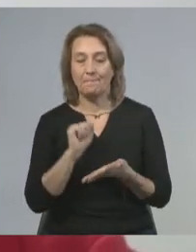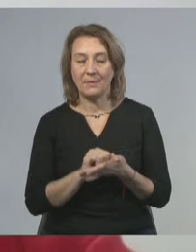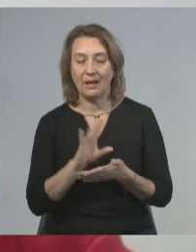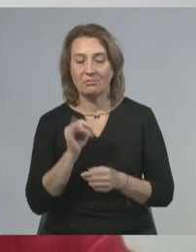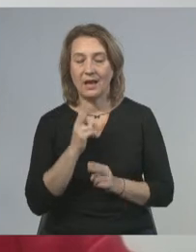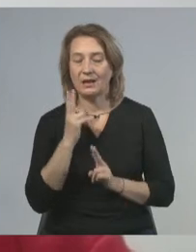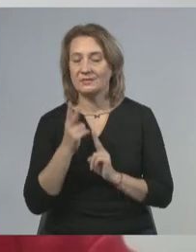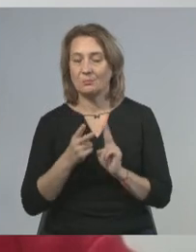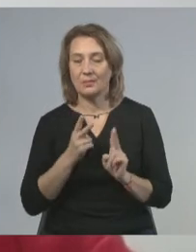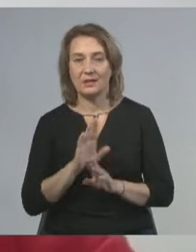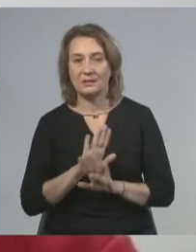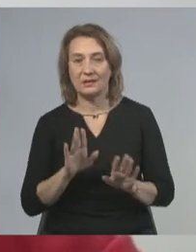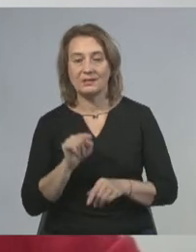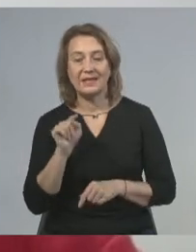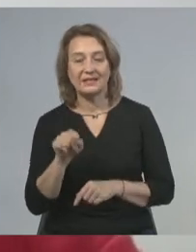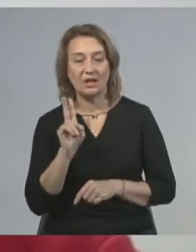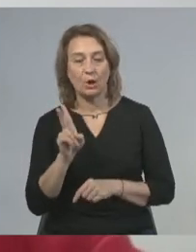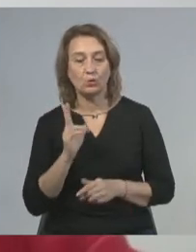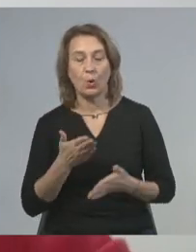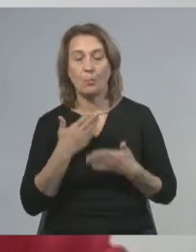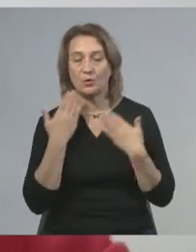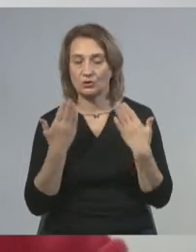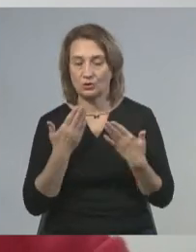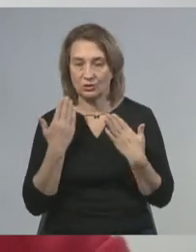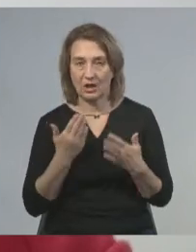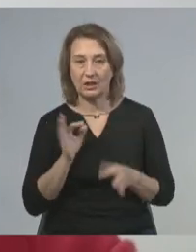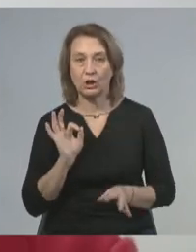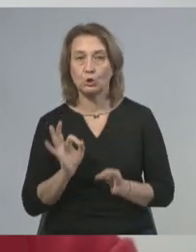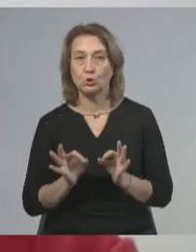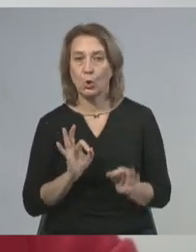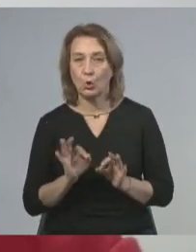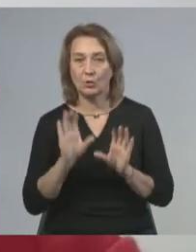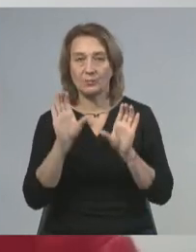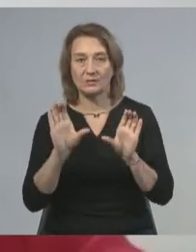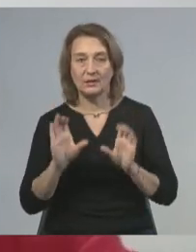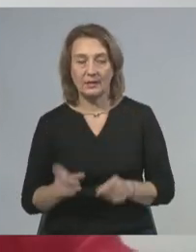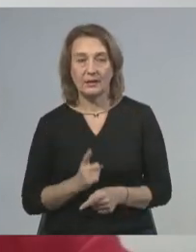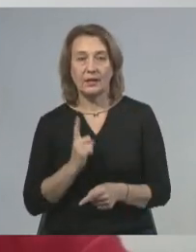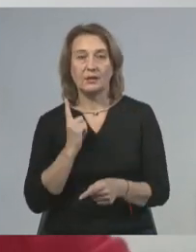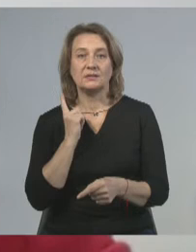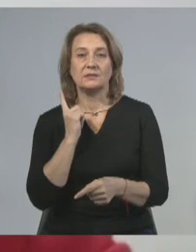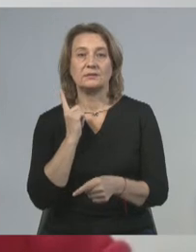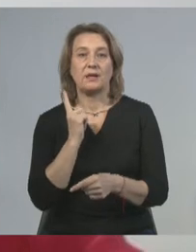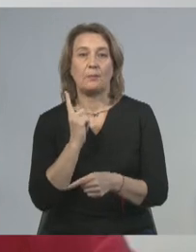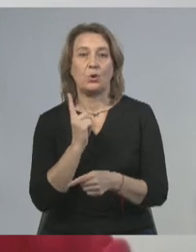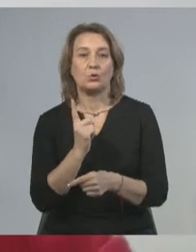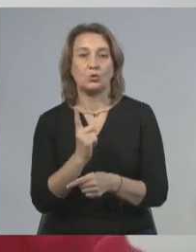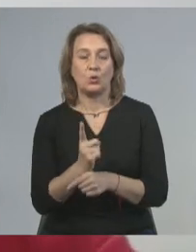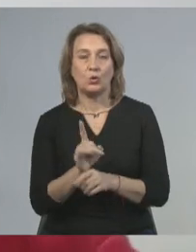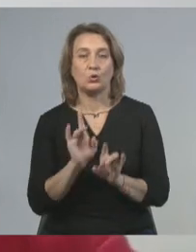important to follow the requirements of the new election code